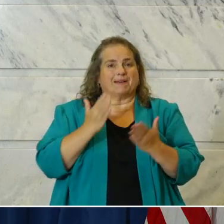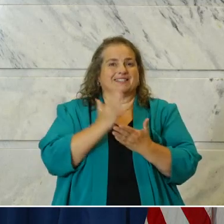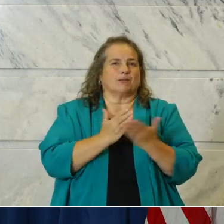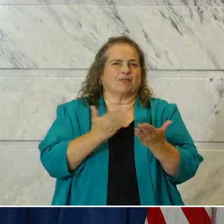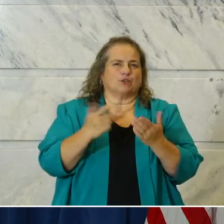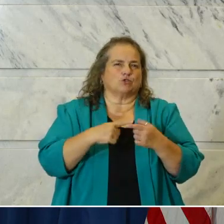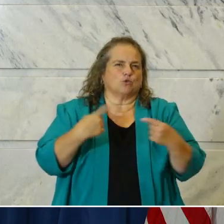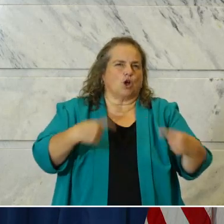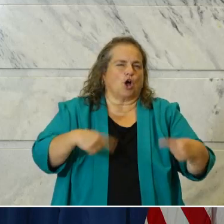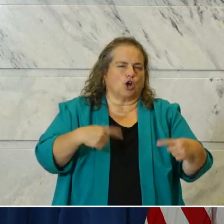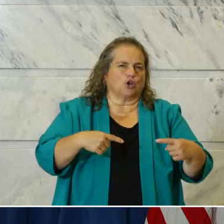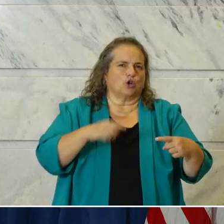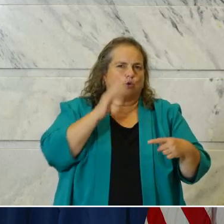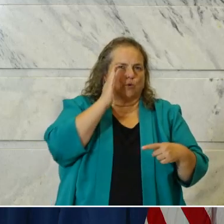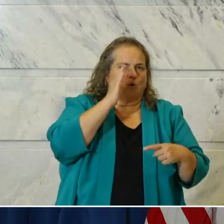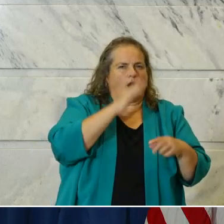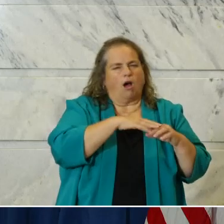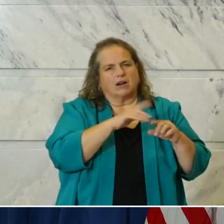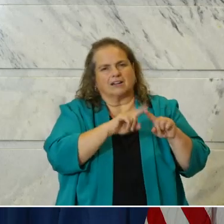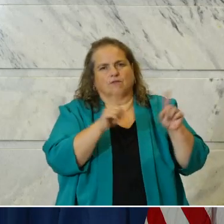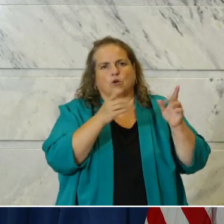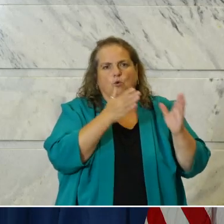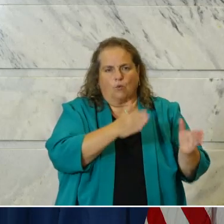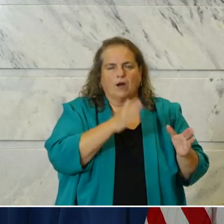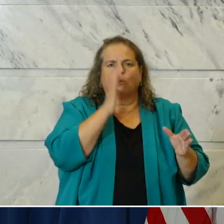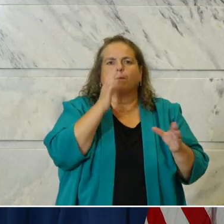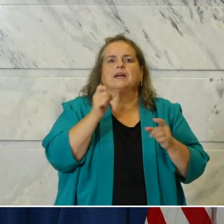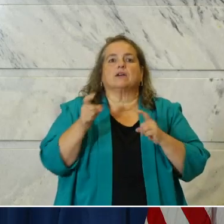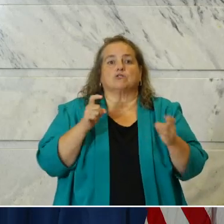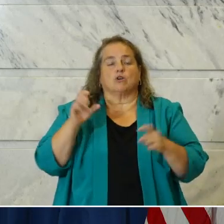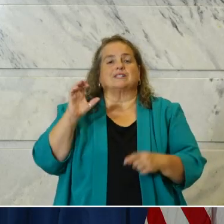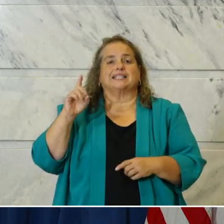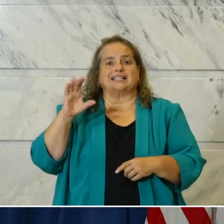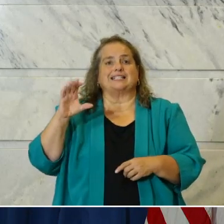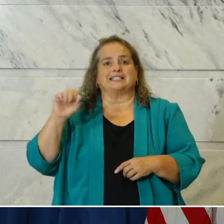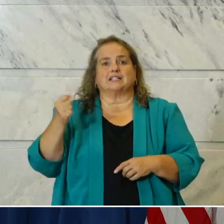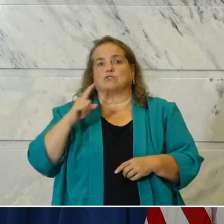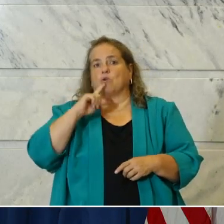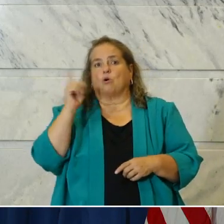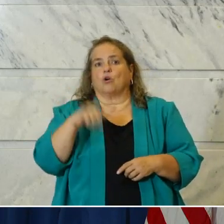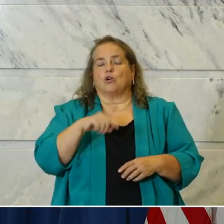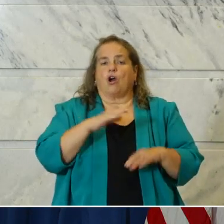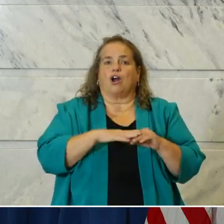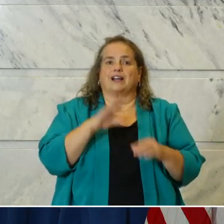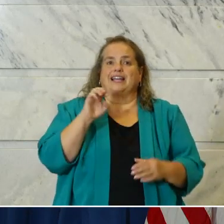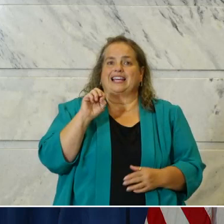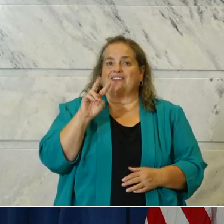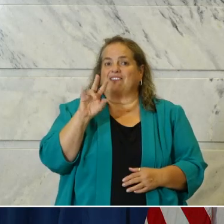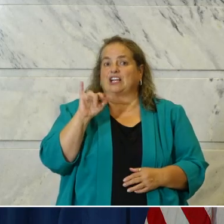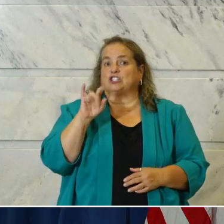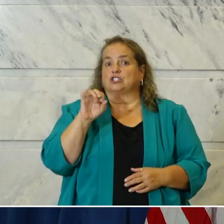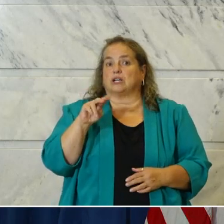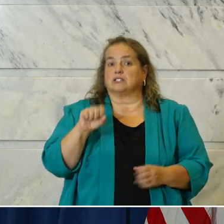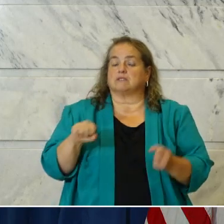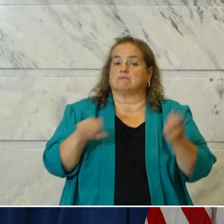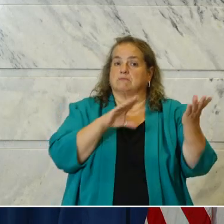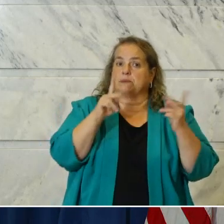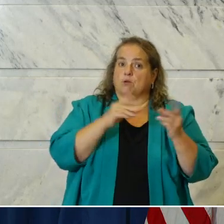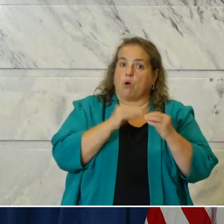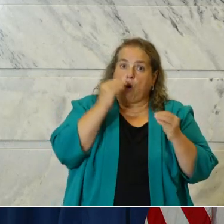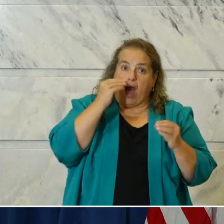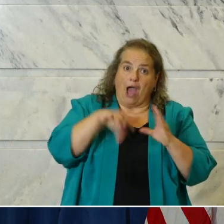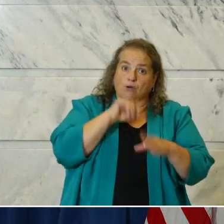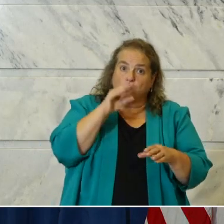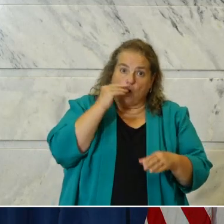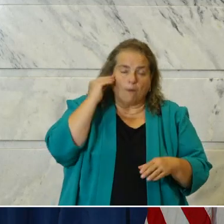on the margins, that's going to be that's going to be controlling. You know, I think that it's important that people are in their home